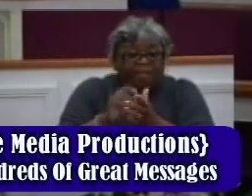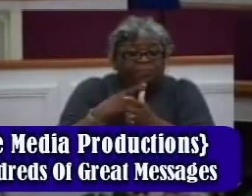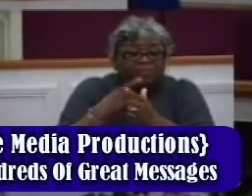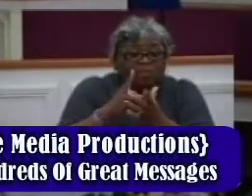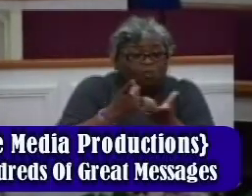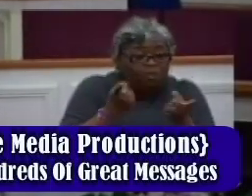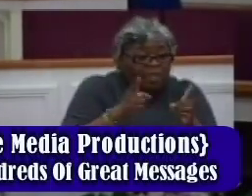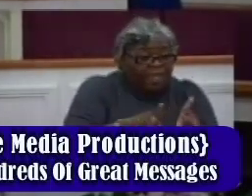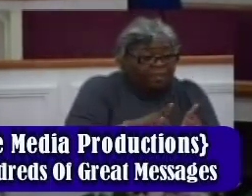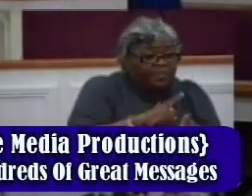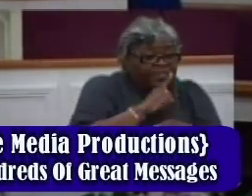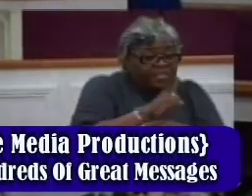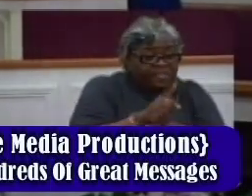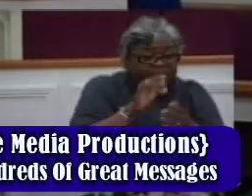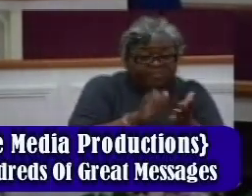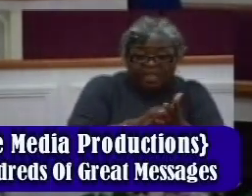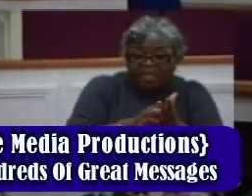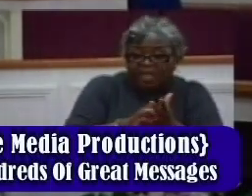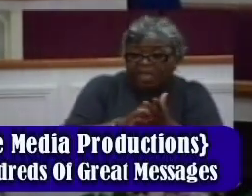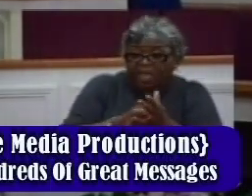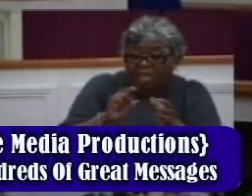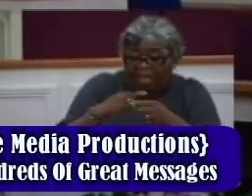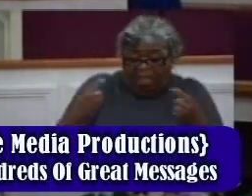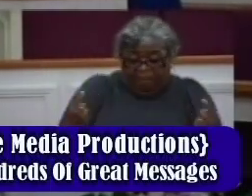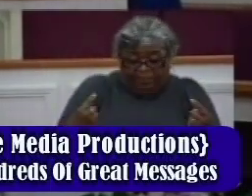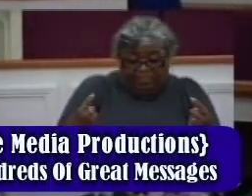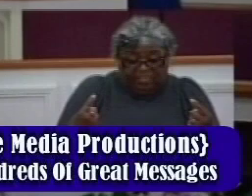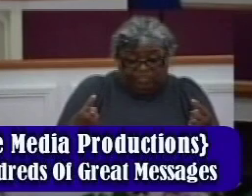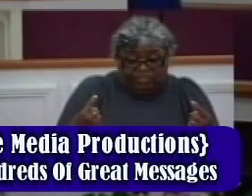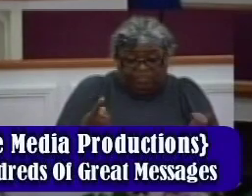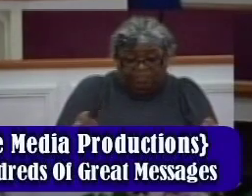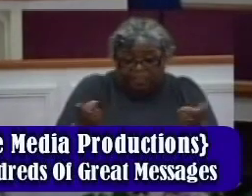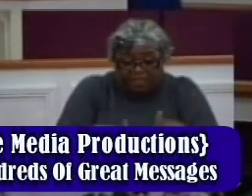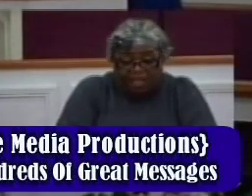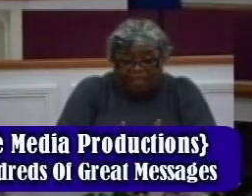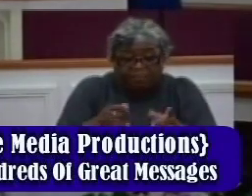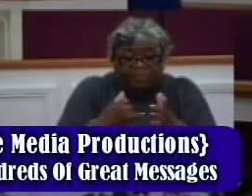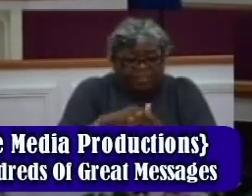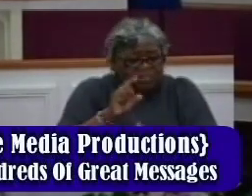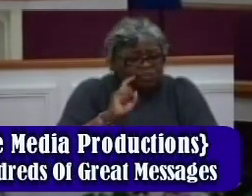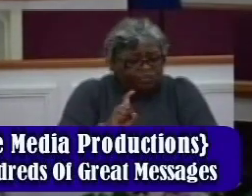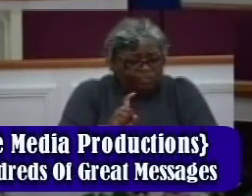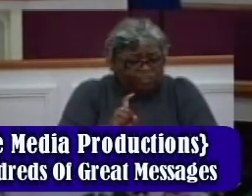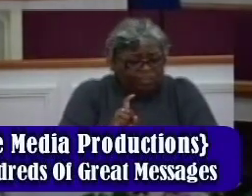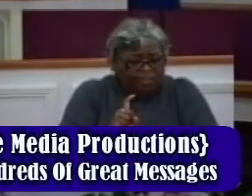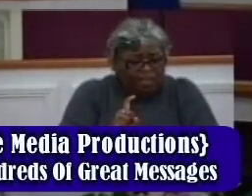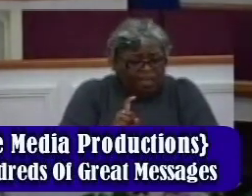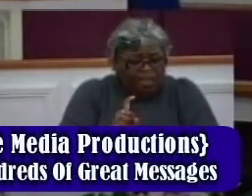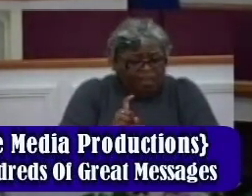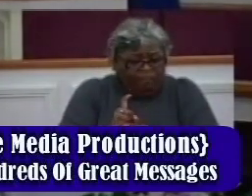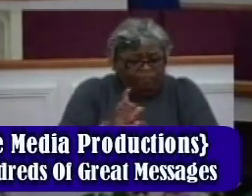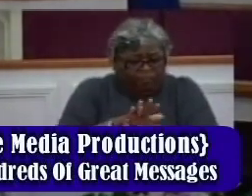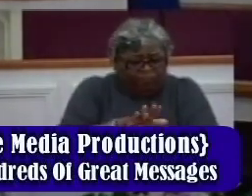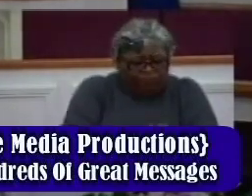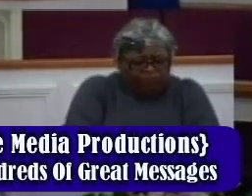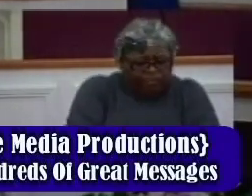what happens is that when opposition comes, it should thrust you